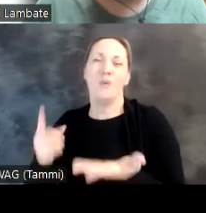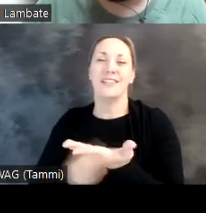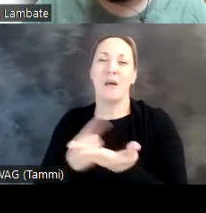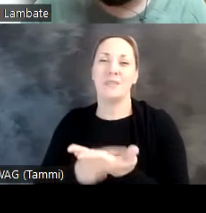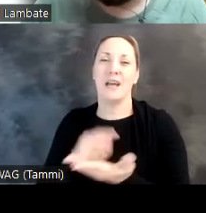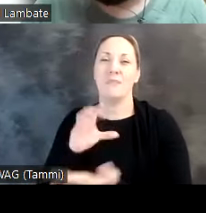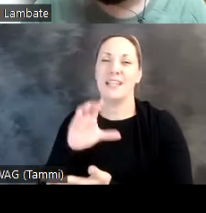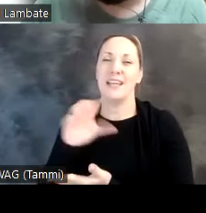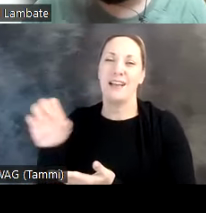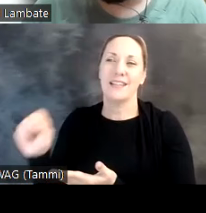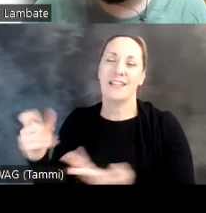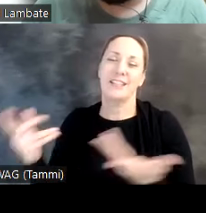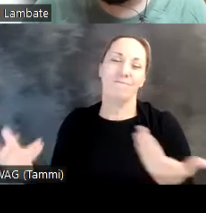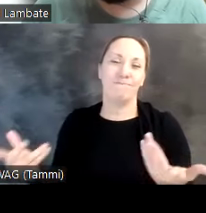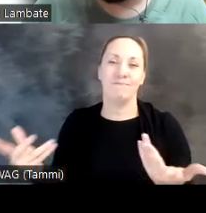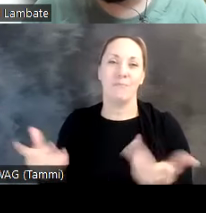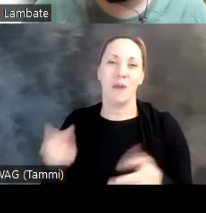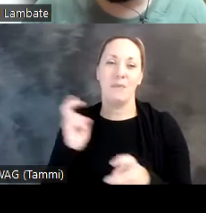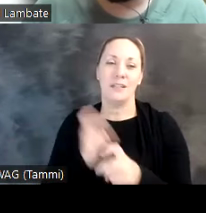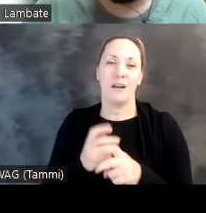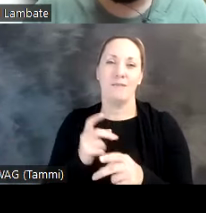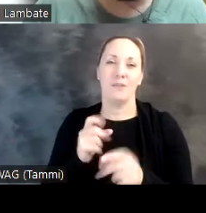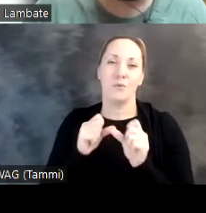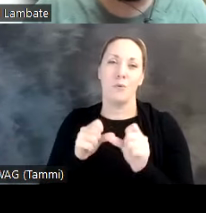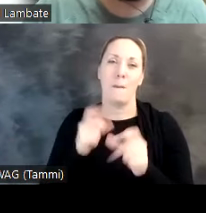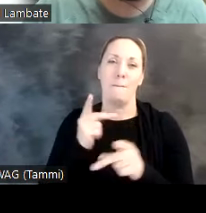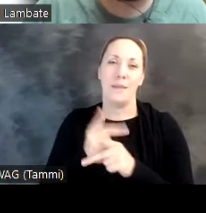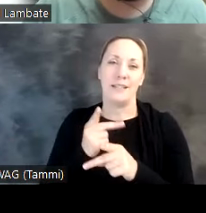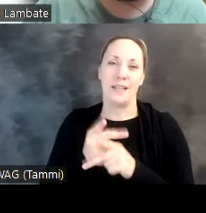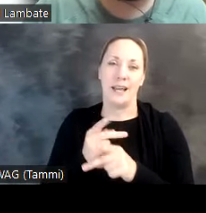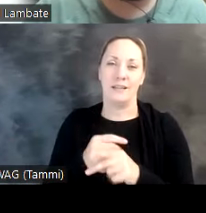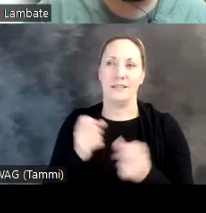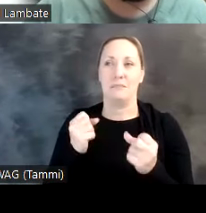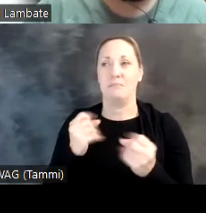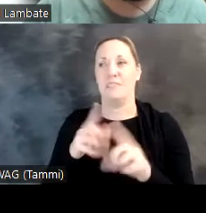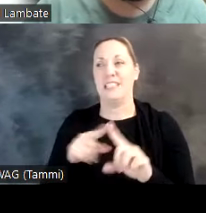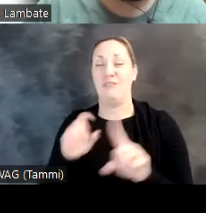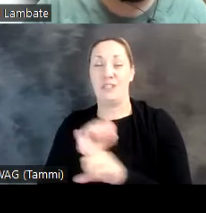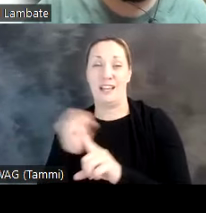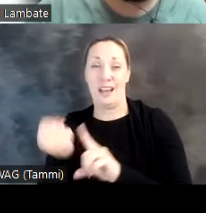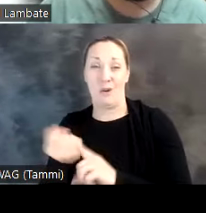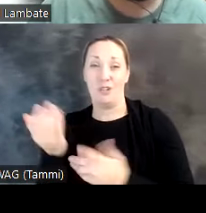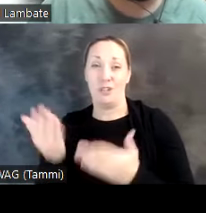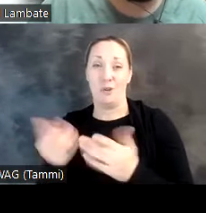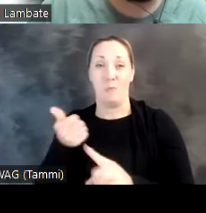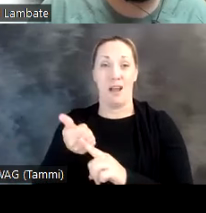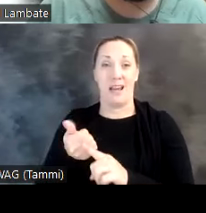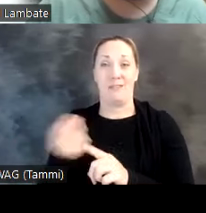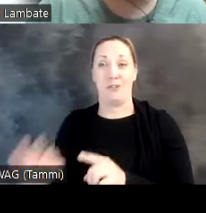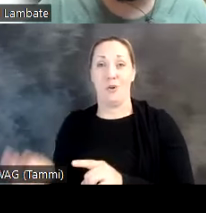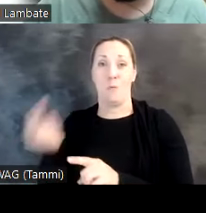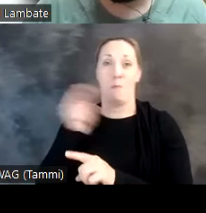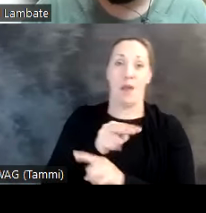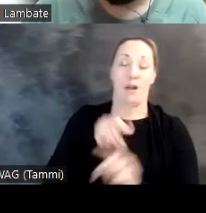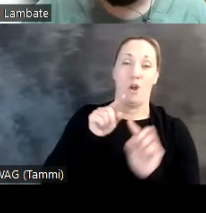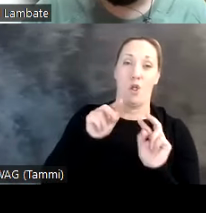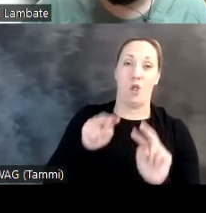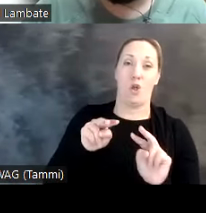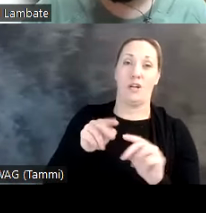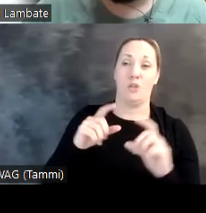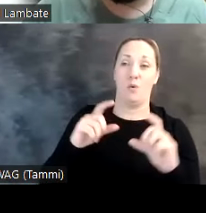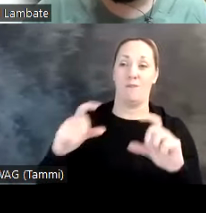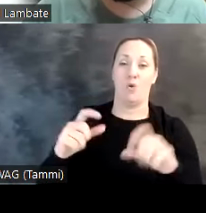CSS might break. So in that particular scenarios, you might have to go and revisit your focus styling